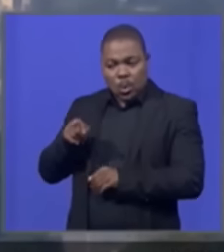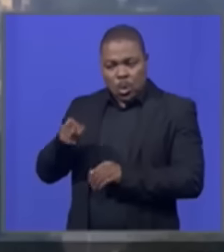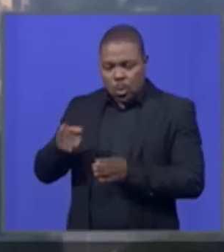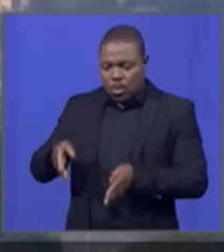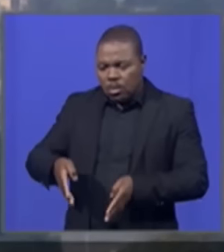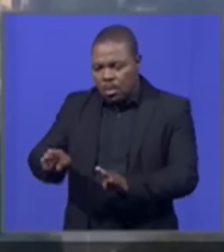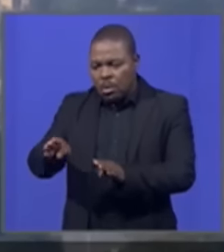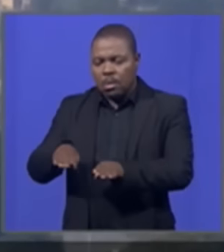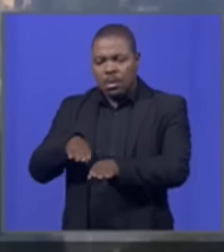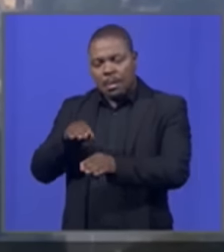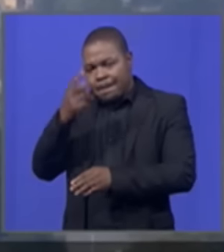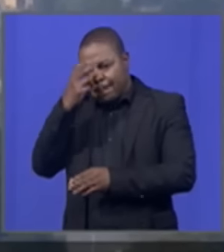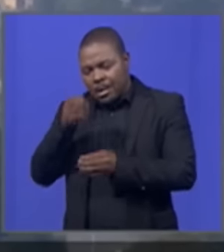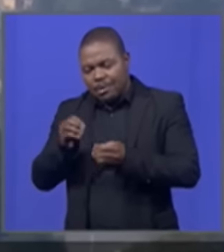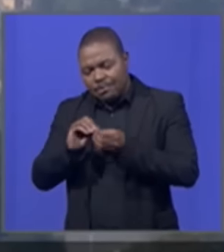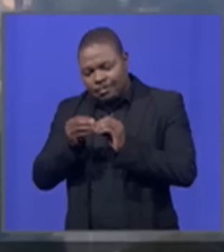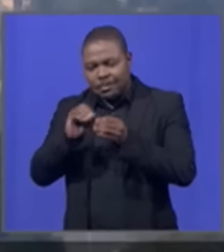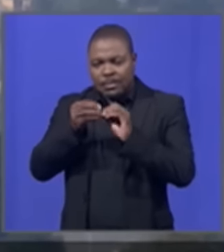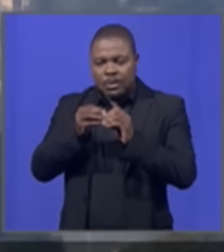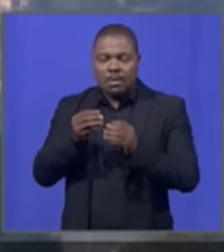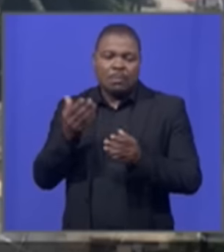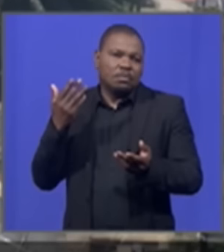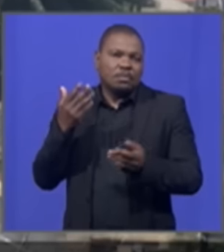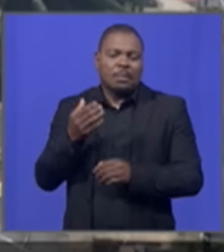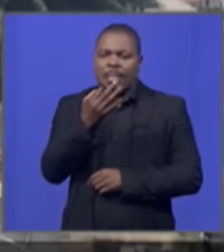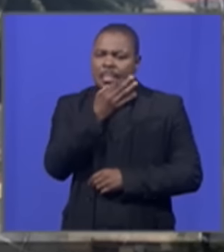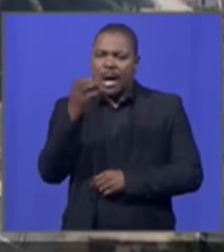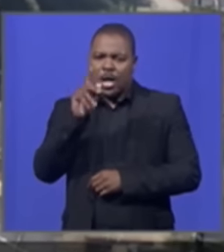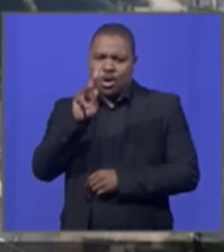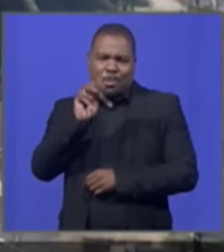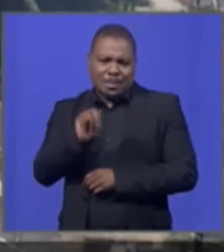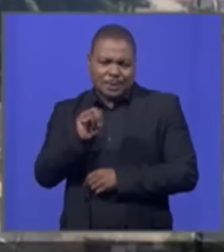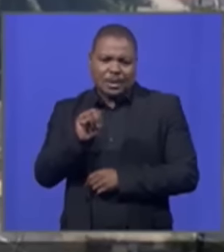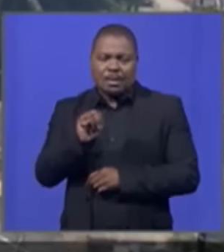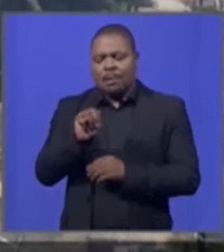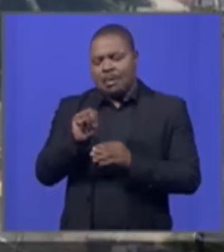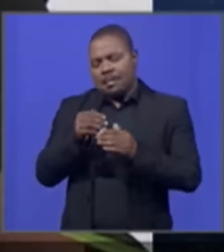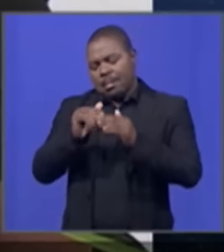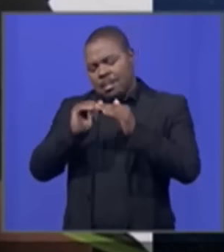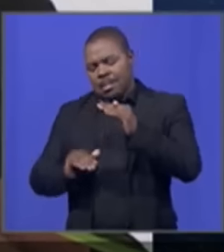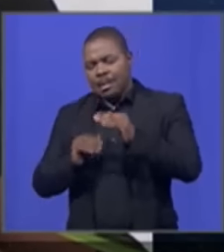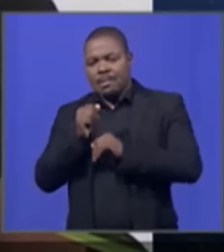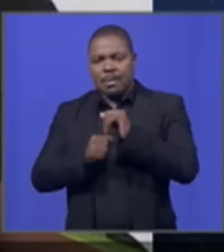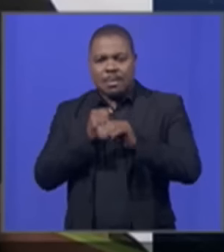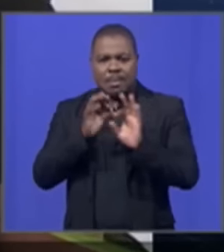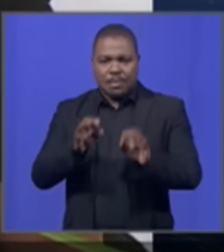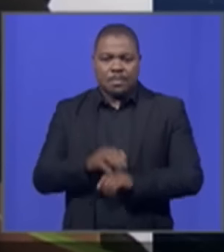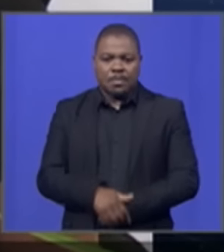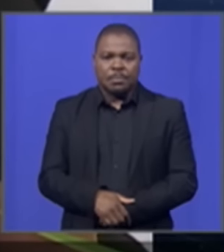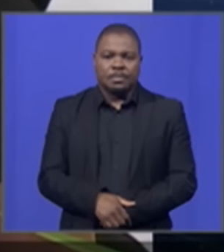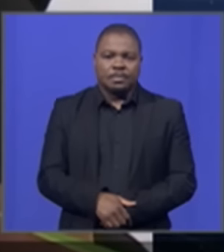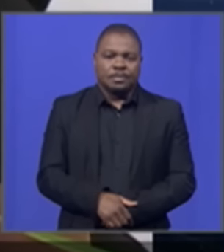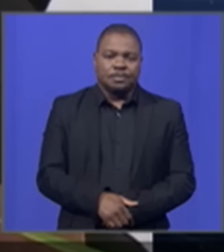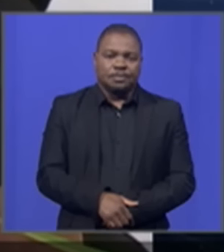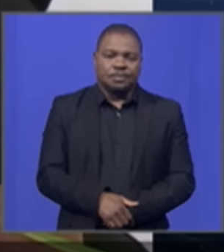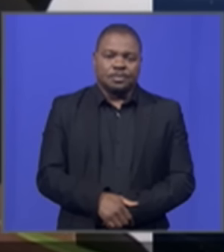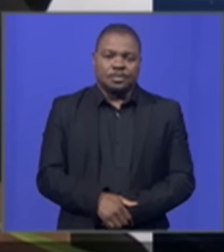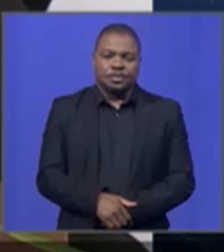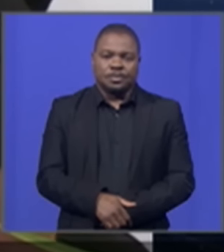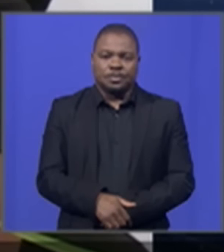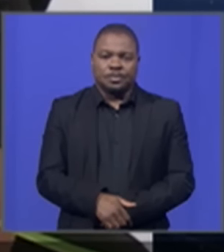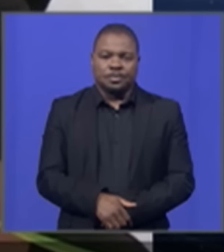tsa boleele jwa dikilomitara di le 300 mo nakong e ka fa tlase ga e neng e beilwe. By the end of this financial year,